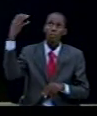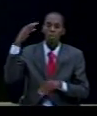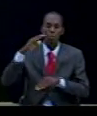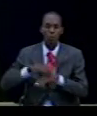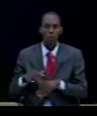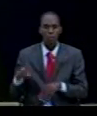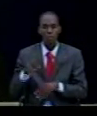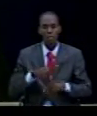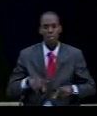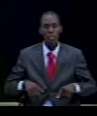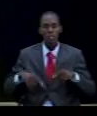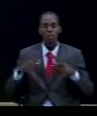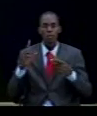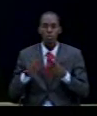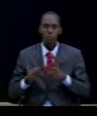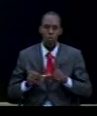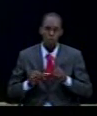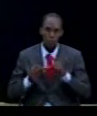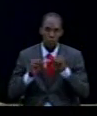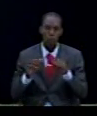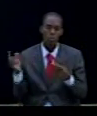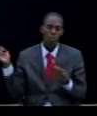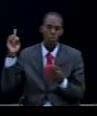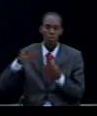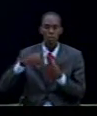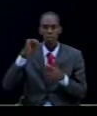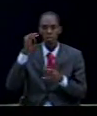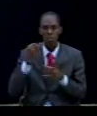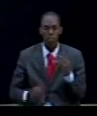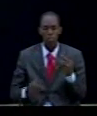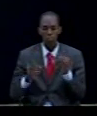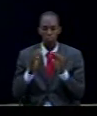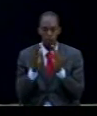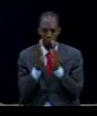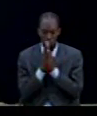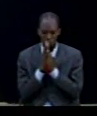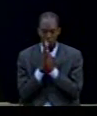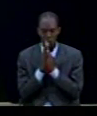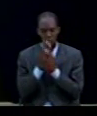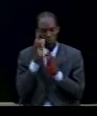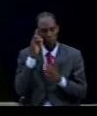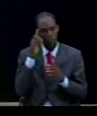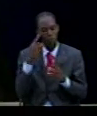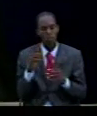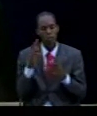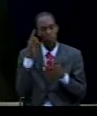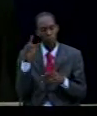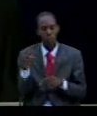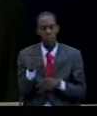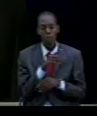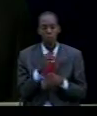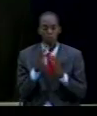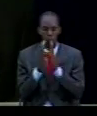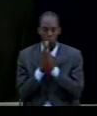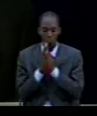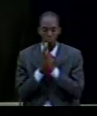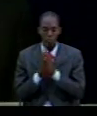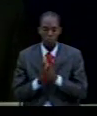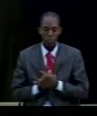to continue to the very end. Shall we lift up our voices to the Lord in prayer?